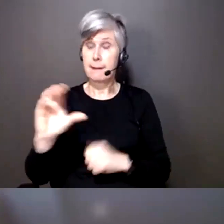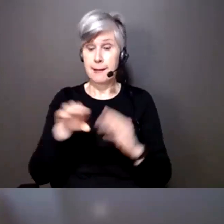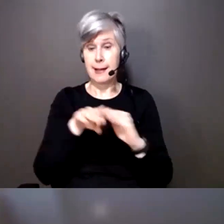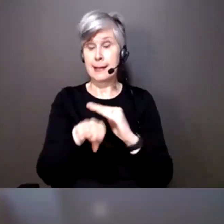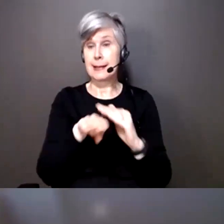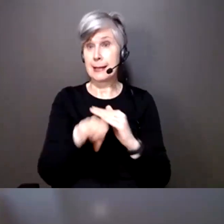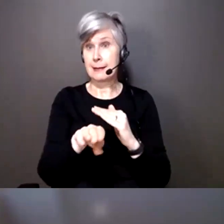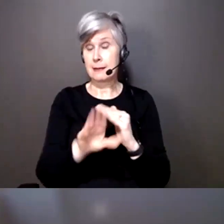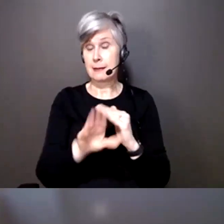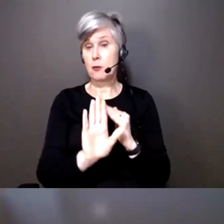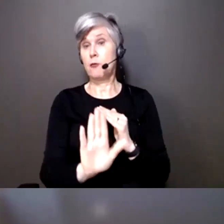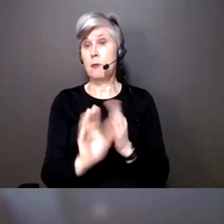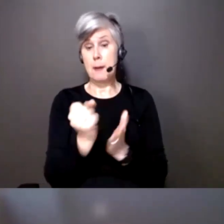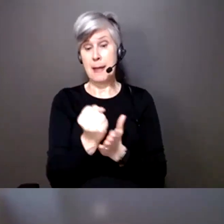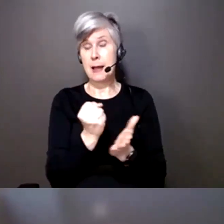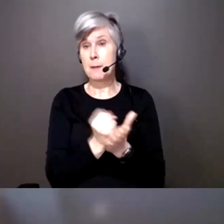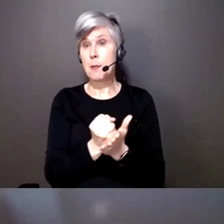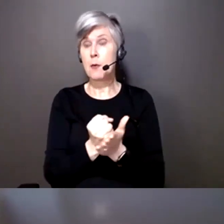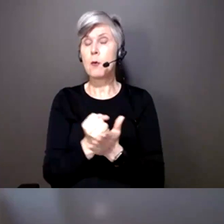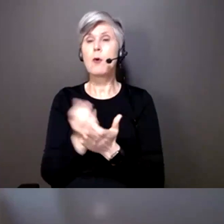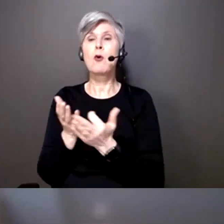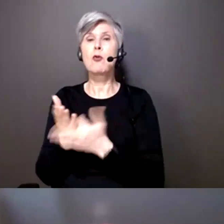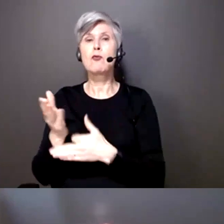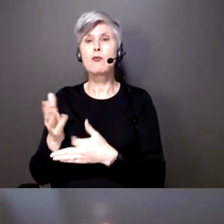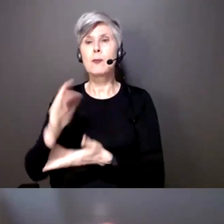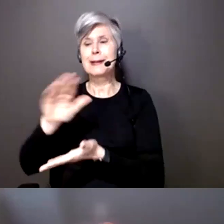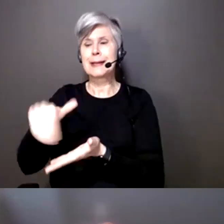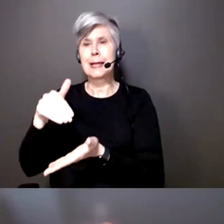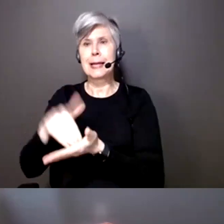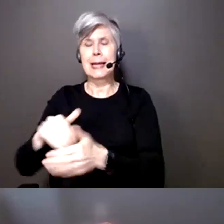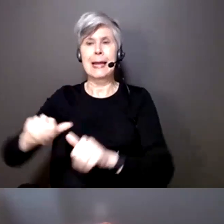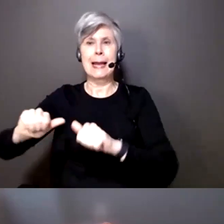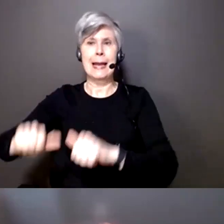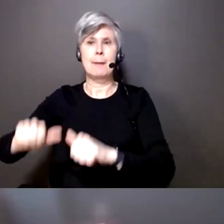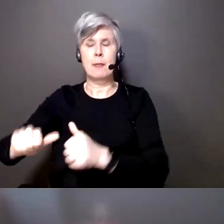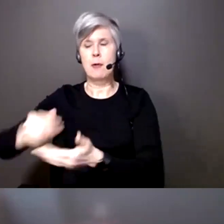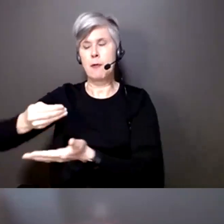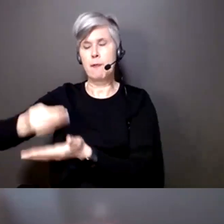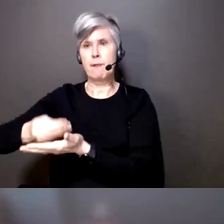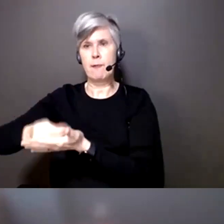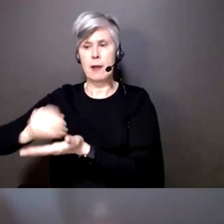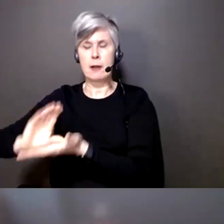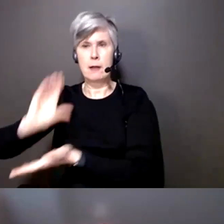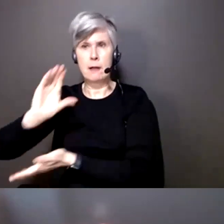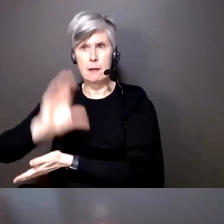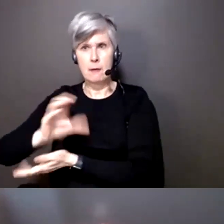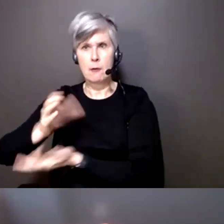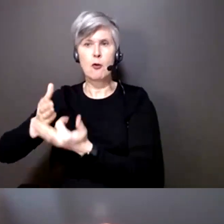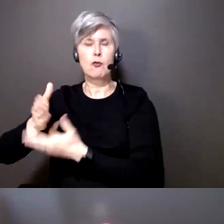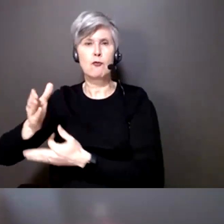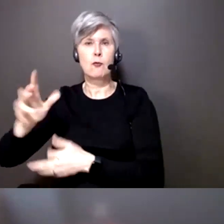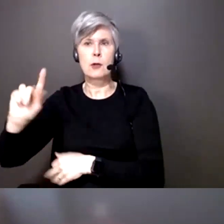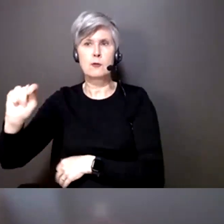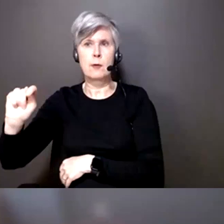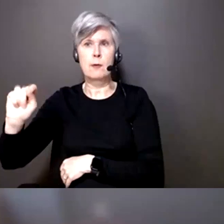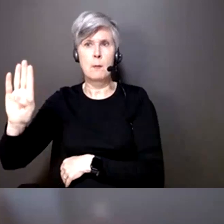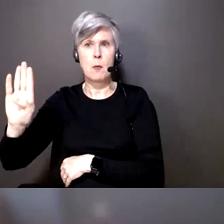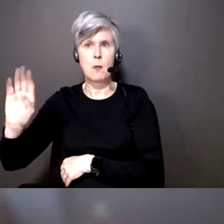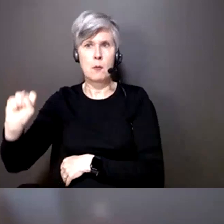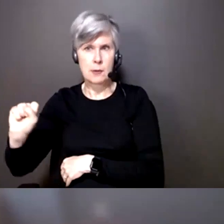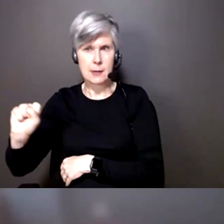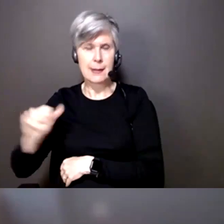initiative funded through the Centralized Enabling Workplace Fund at the Treasury Board of Canada Secretariat.